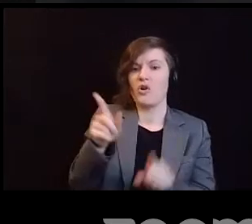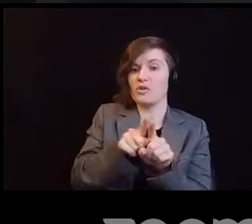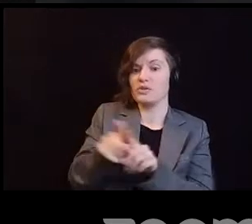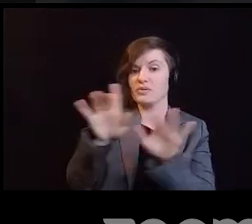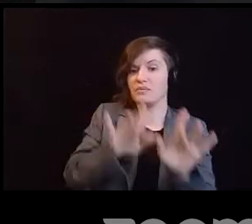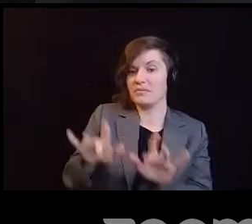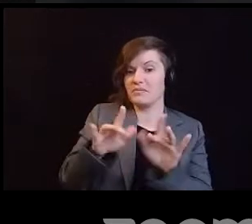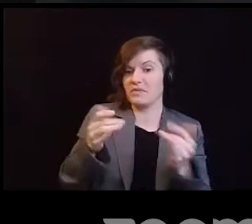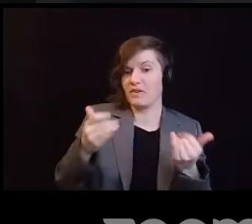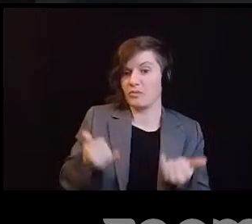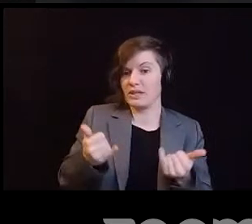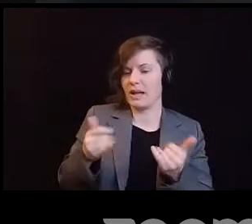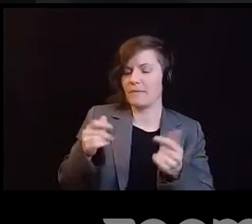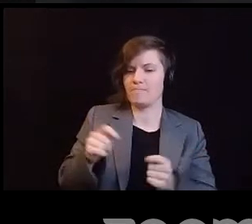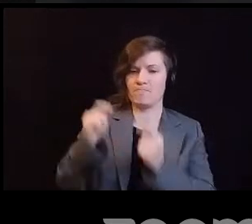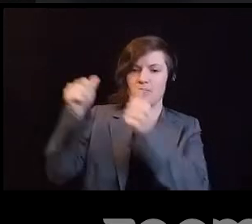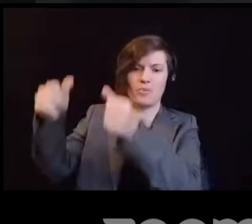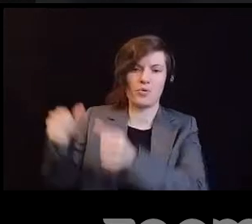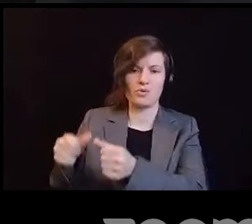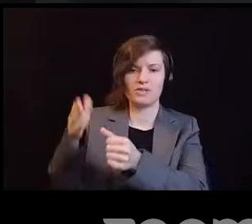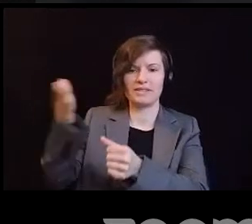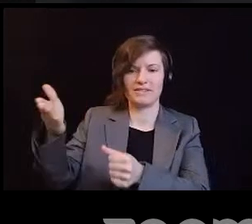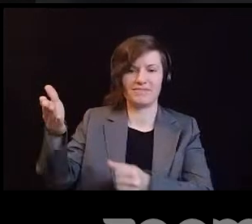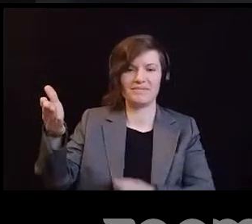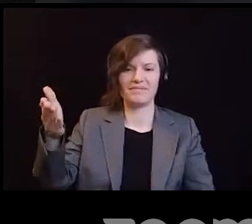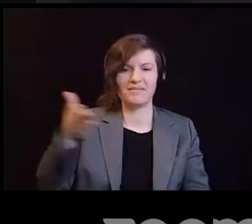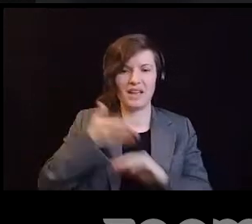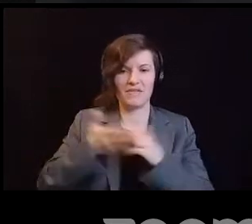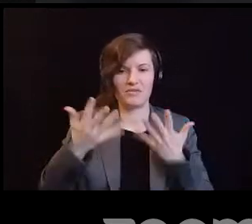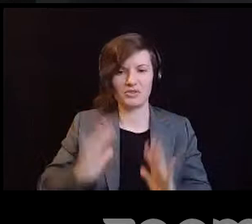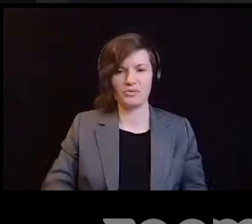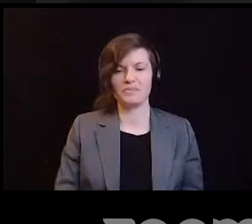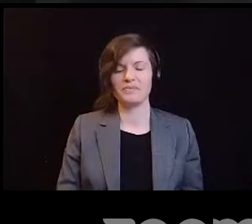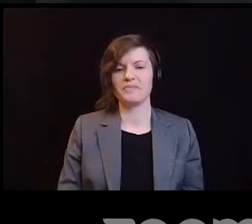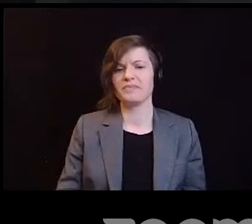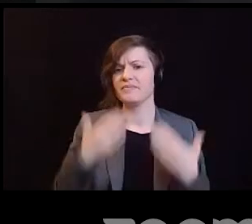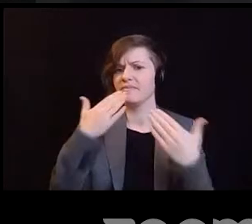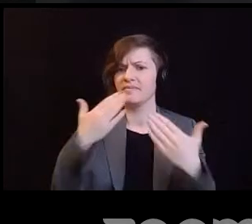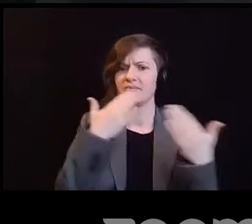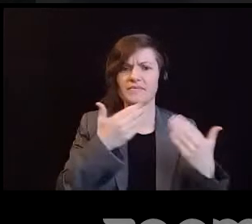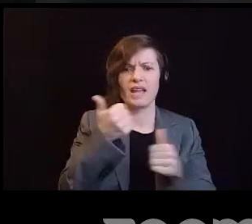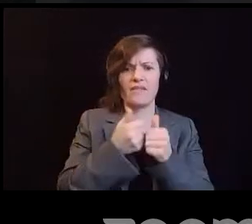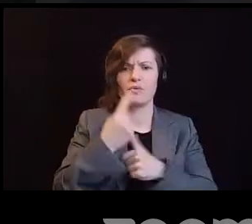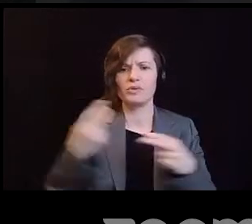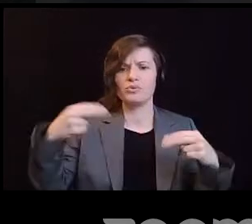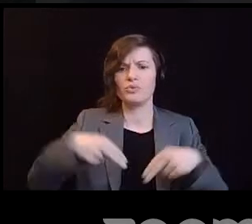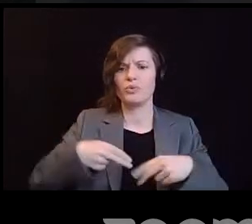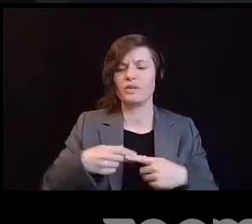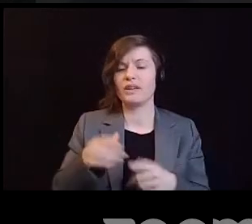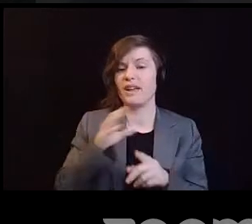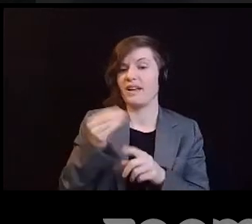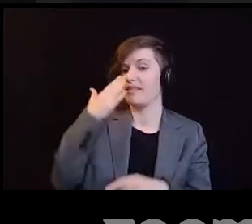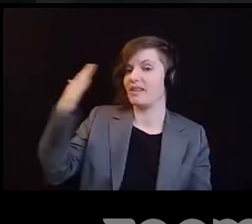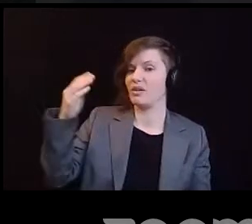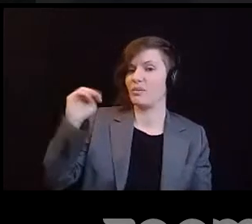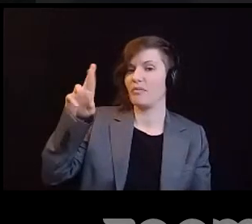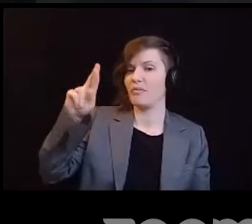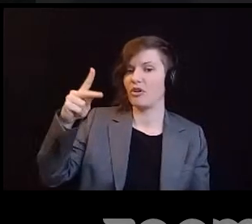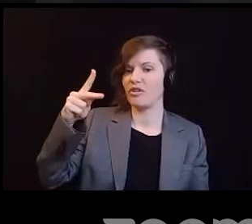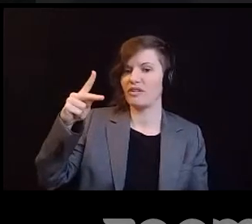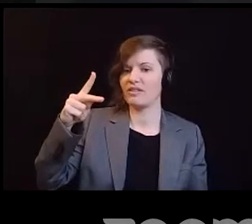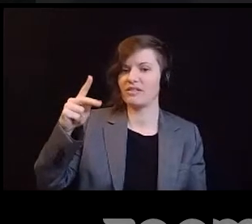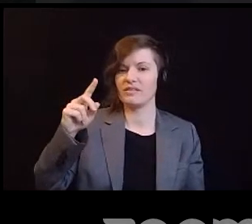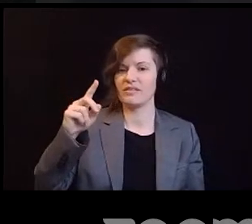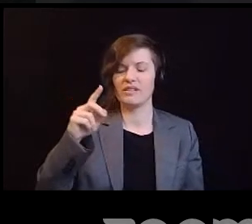like to thank everyone who joined today. I'd like to thank Mark, president of the Century Foundation, and TCF for supporting this